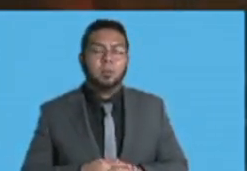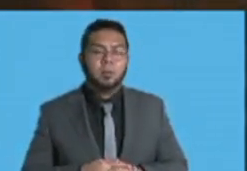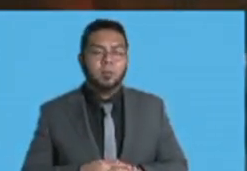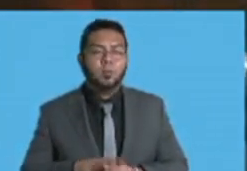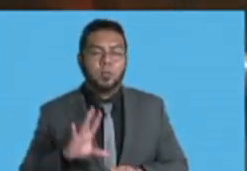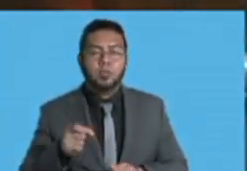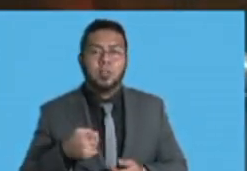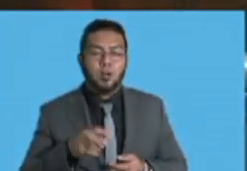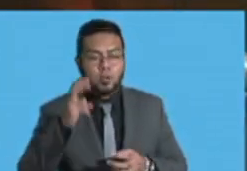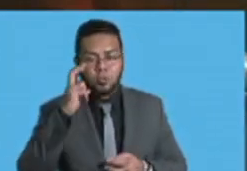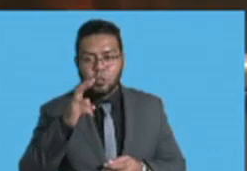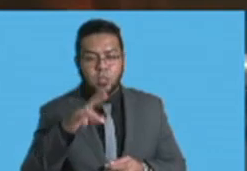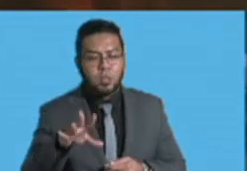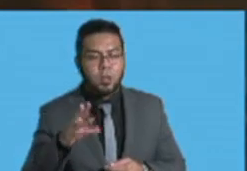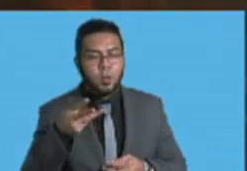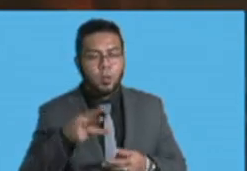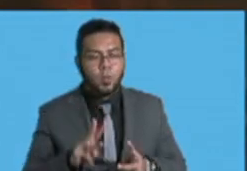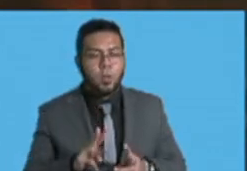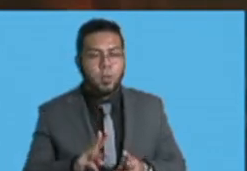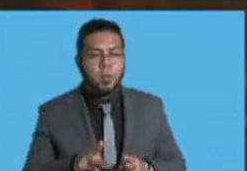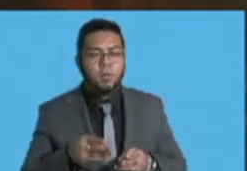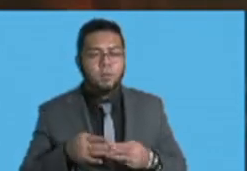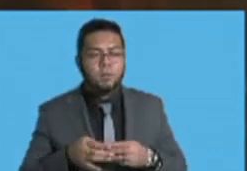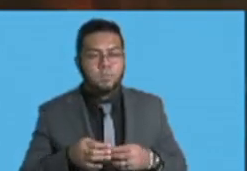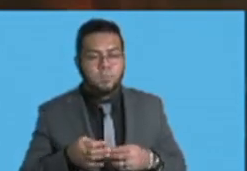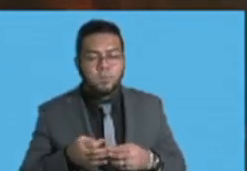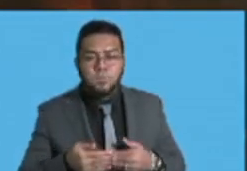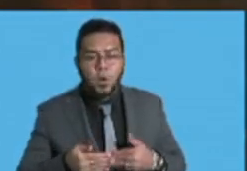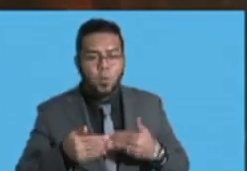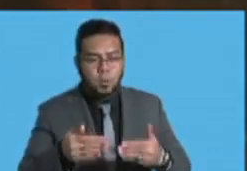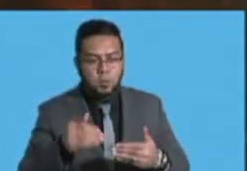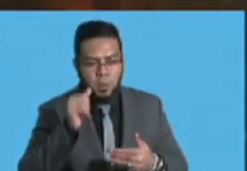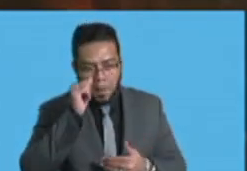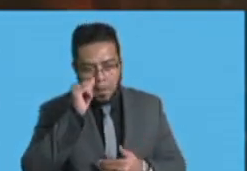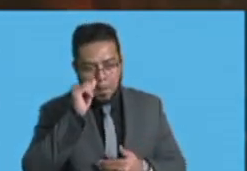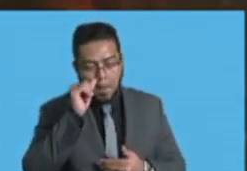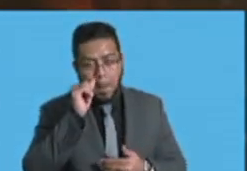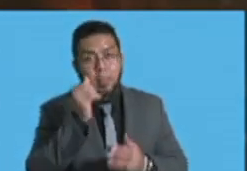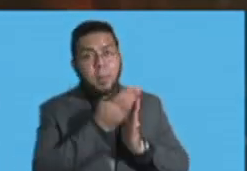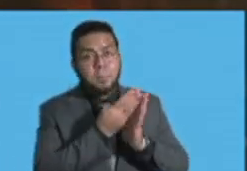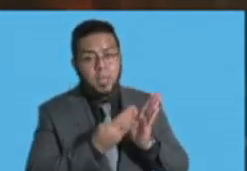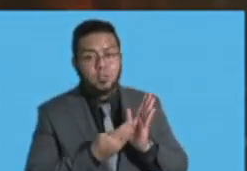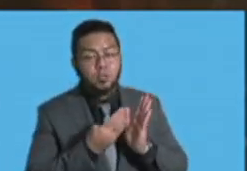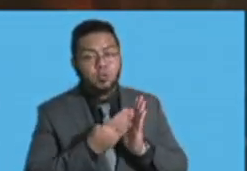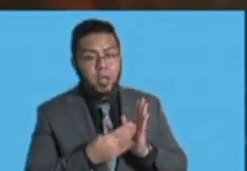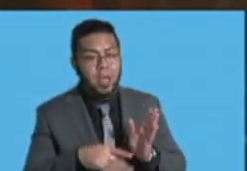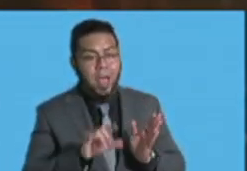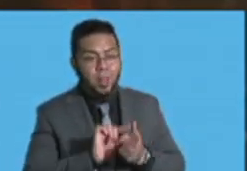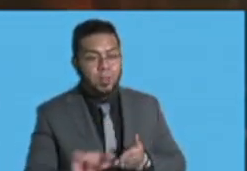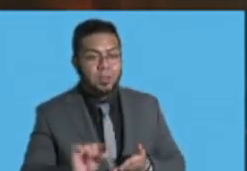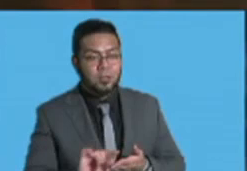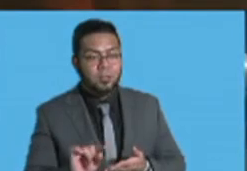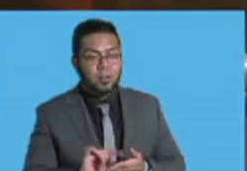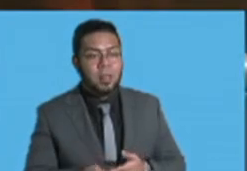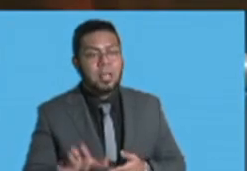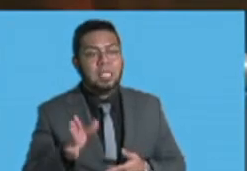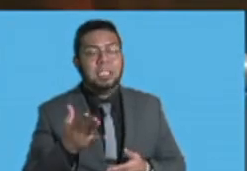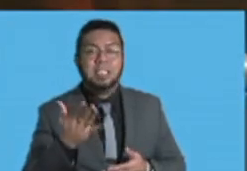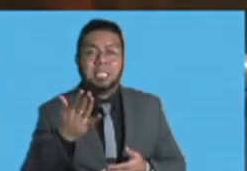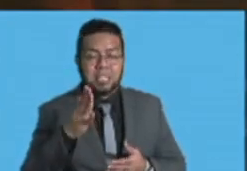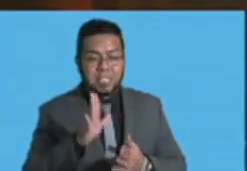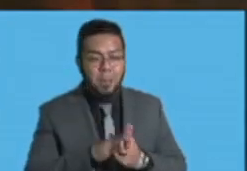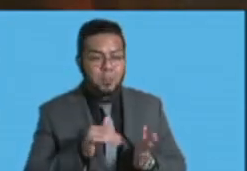restrict the way forward. Just in education, the budgetary allocation for agriculture are the subject of